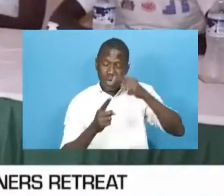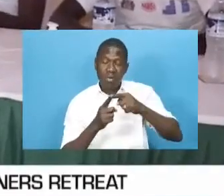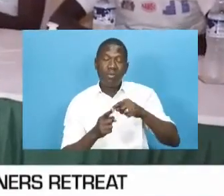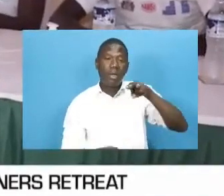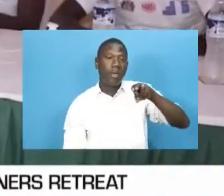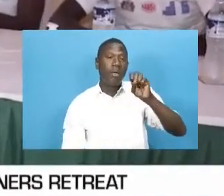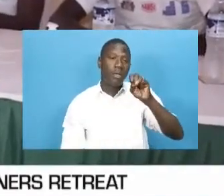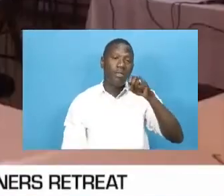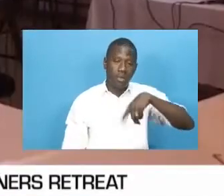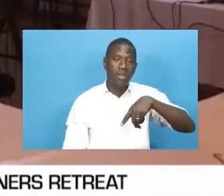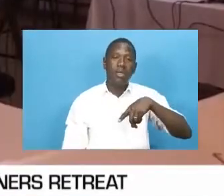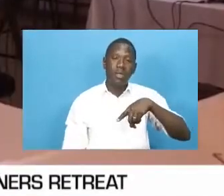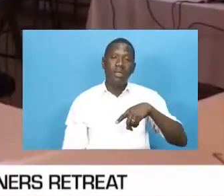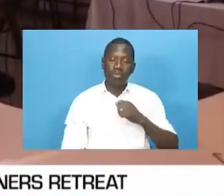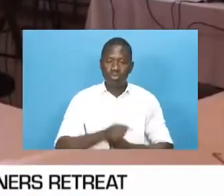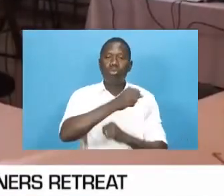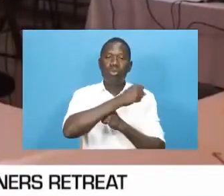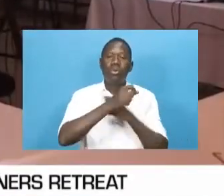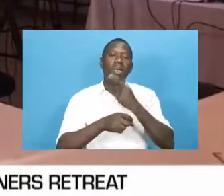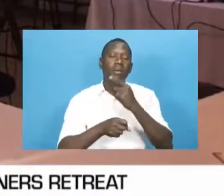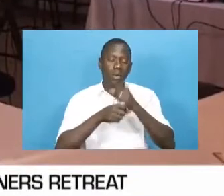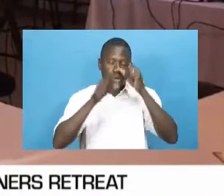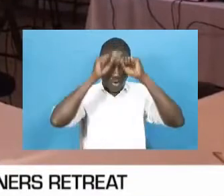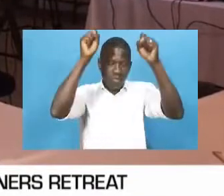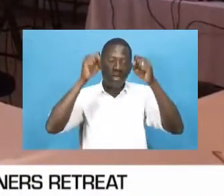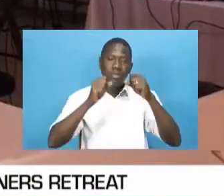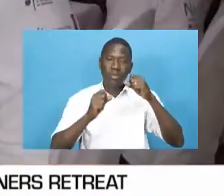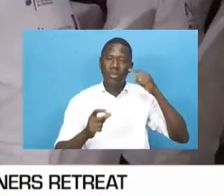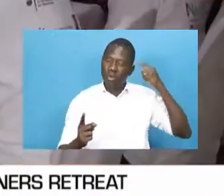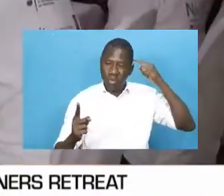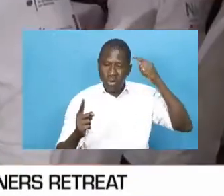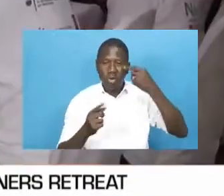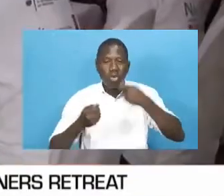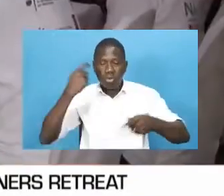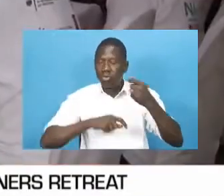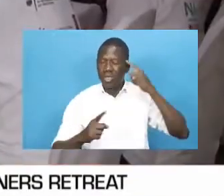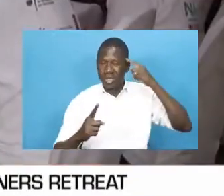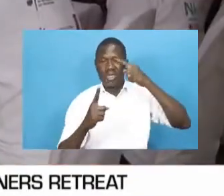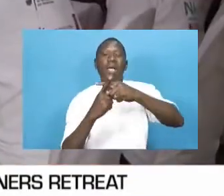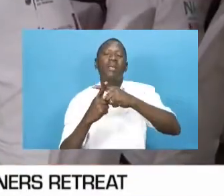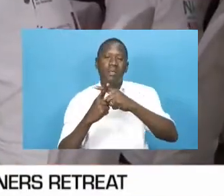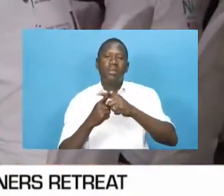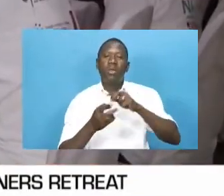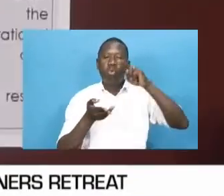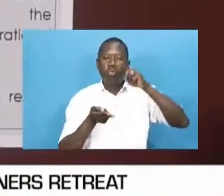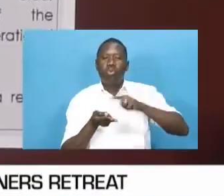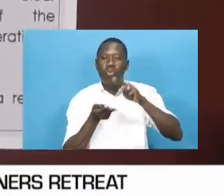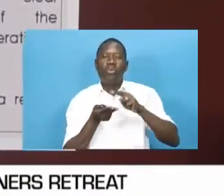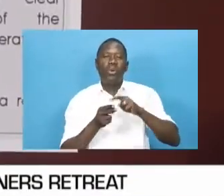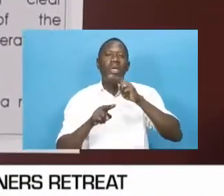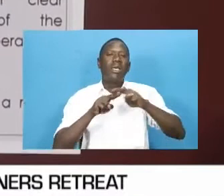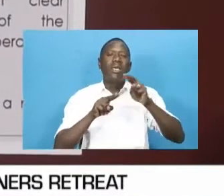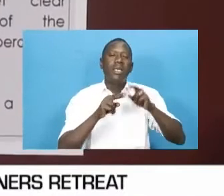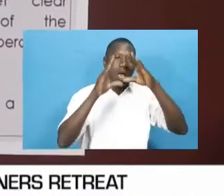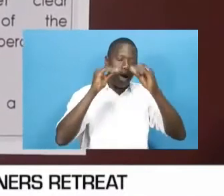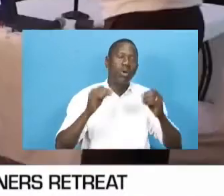to support the Gambia government meet its nationally determined contribution targets regarding the reduction of greenhouse gas emission by